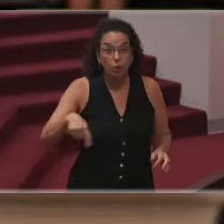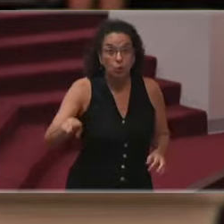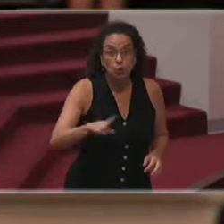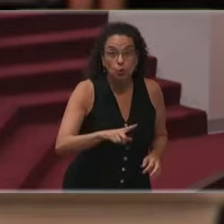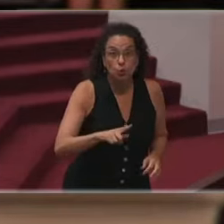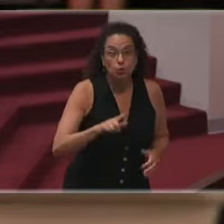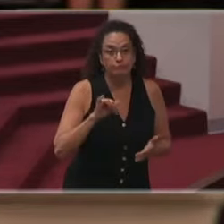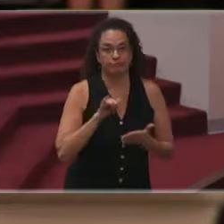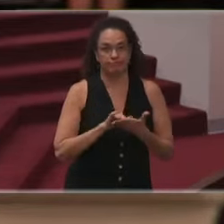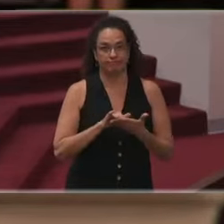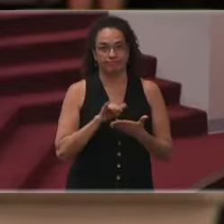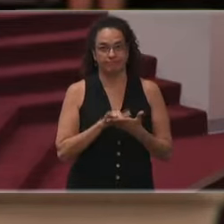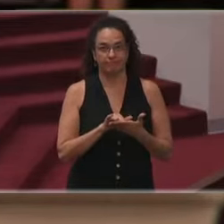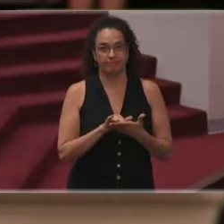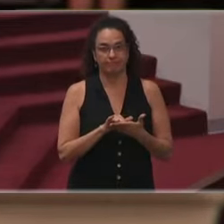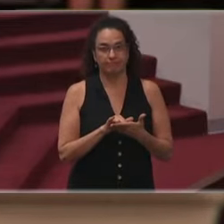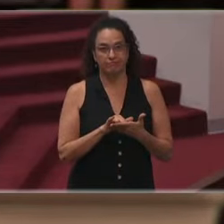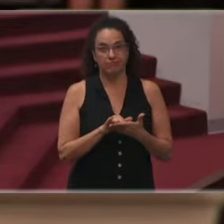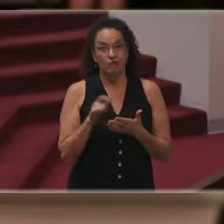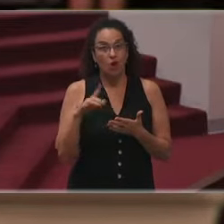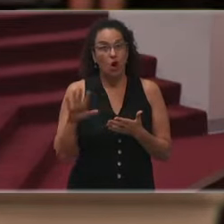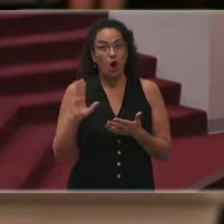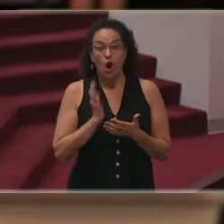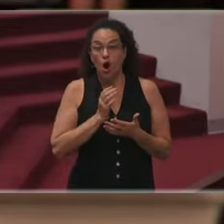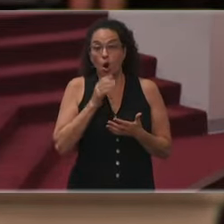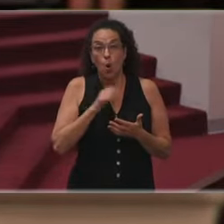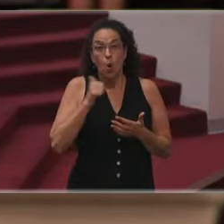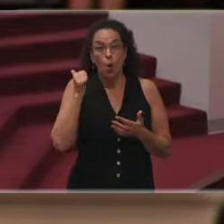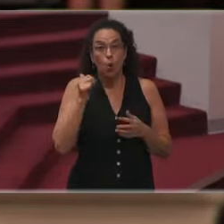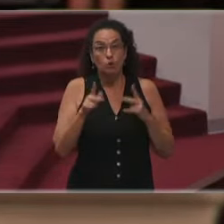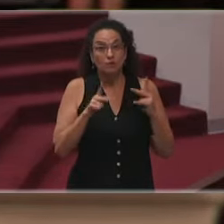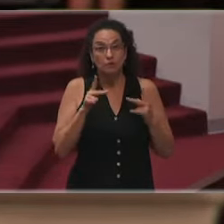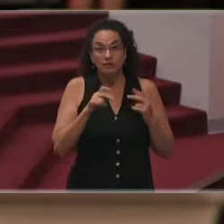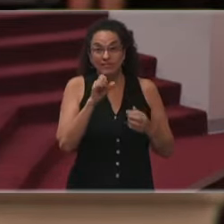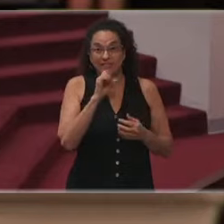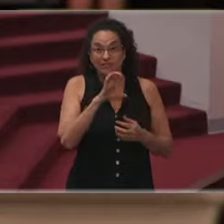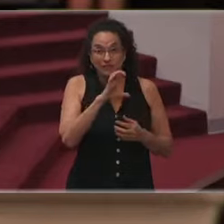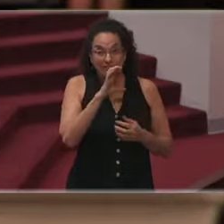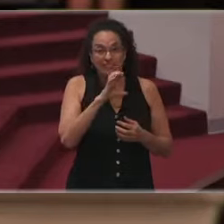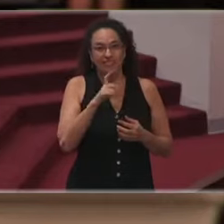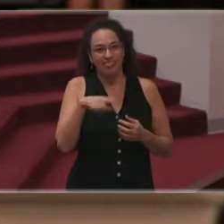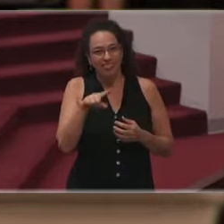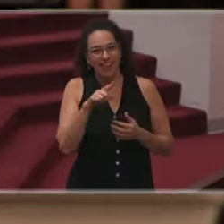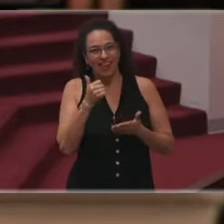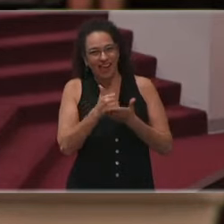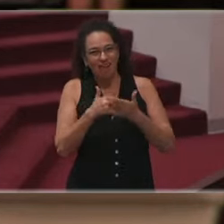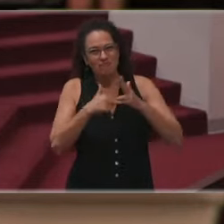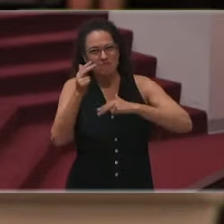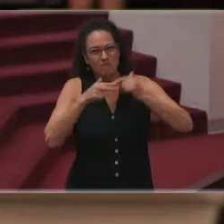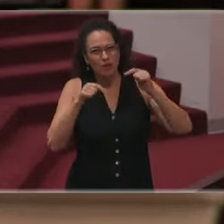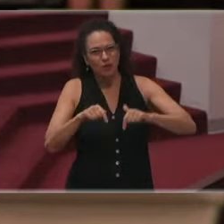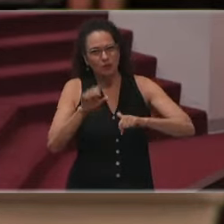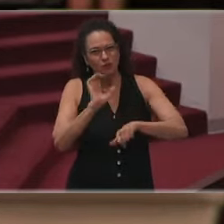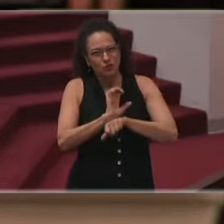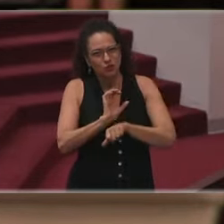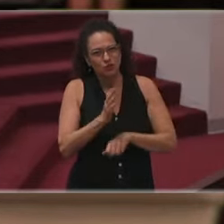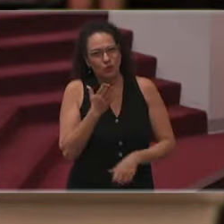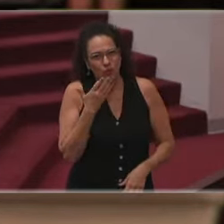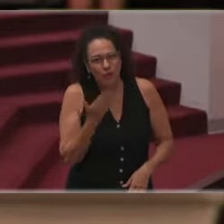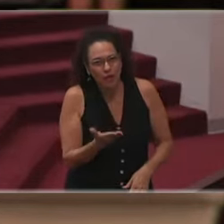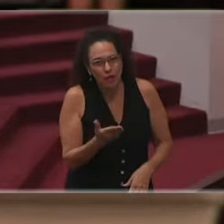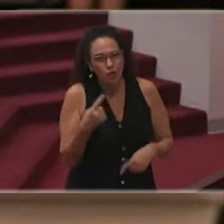the devotion and the dedication of the seniors who are part of this ministry over